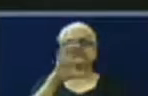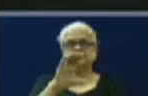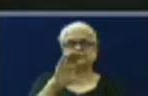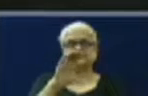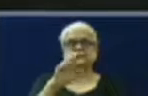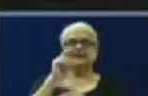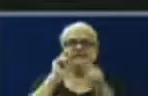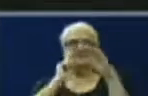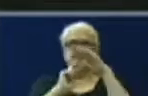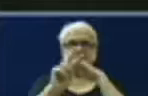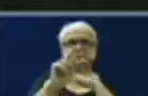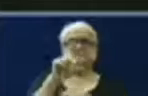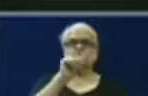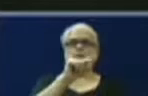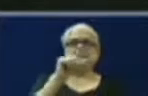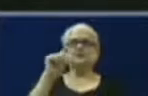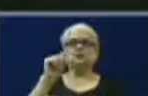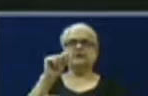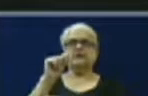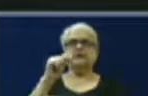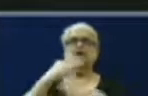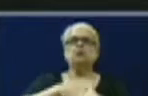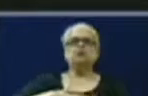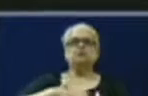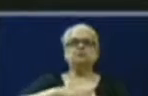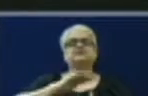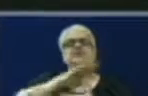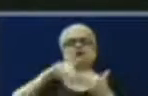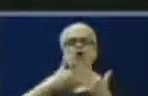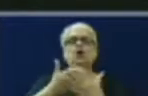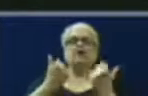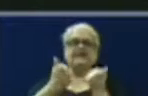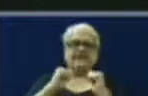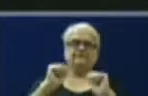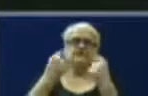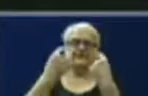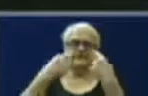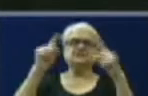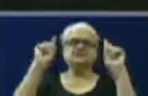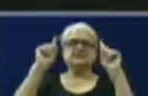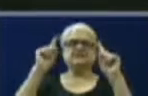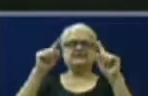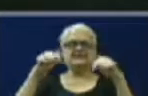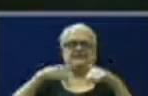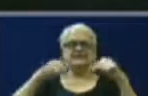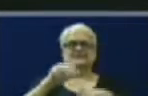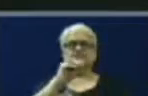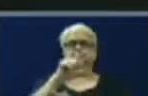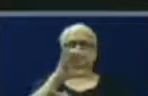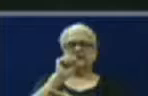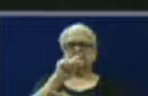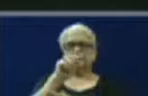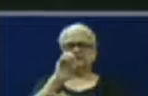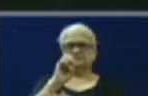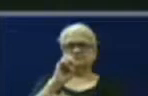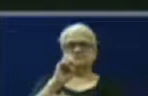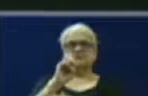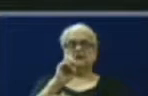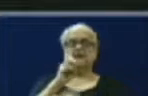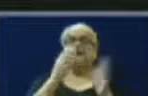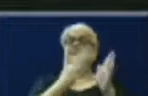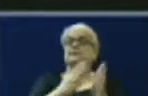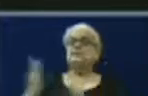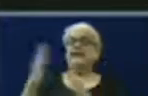We appreciate all the effort in achieving this big milestone. The plan will be open for feedback for the